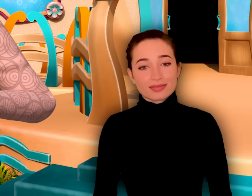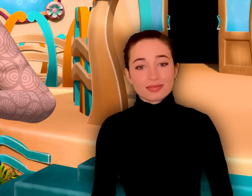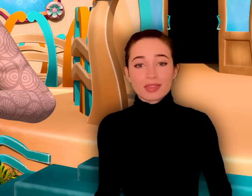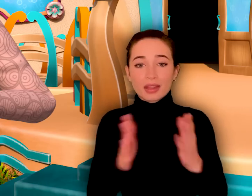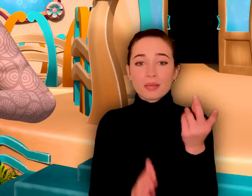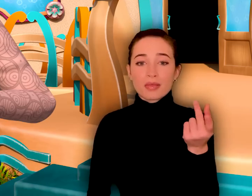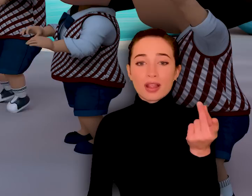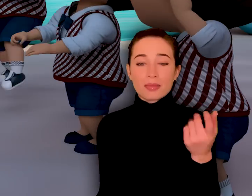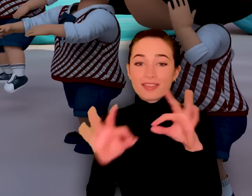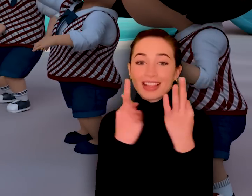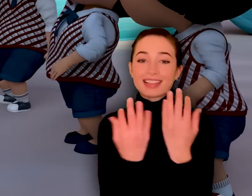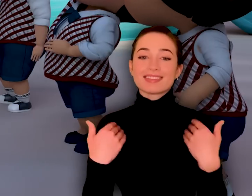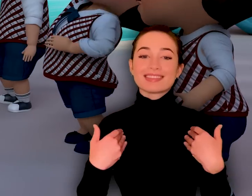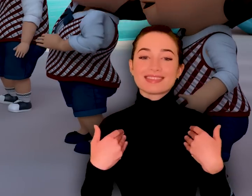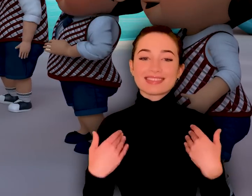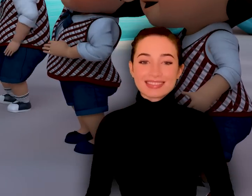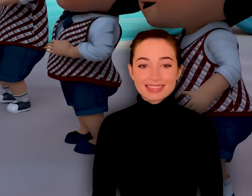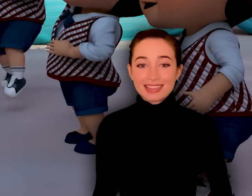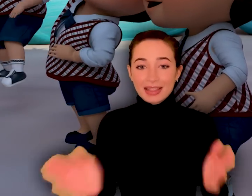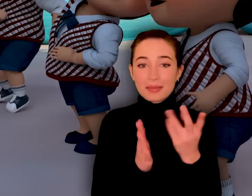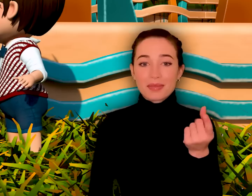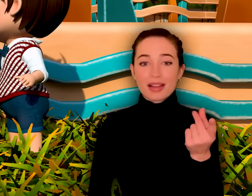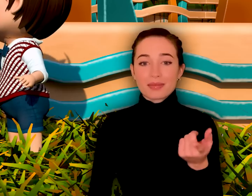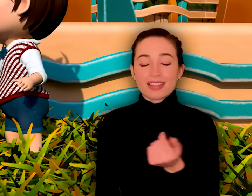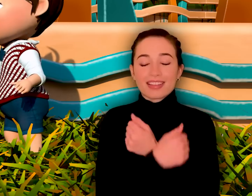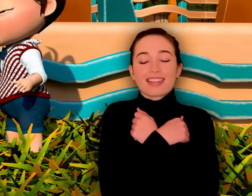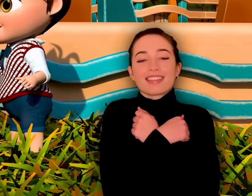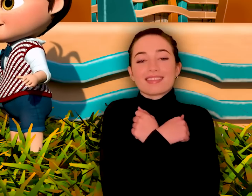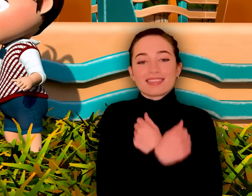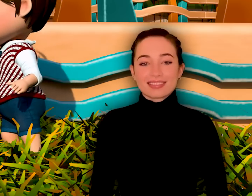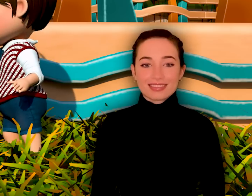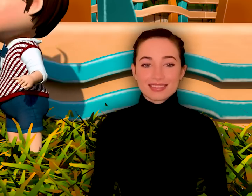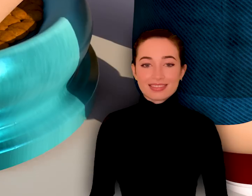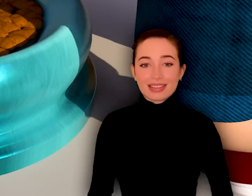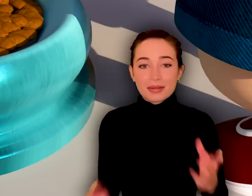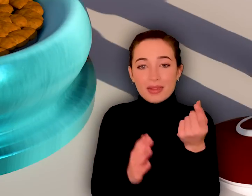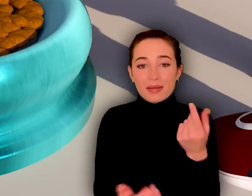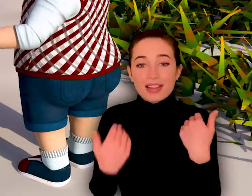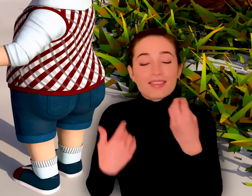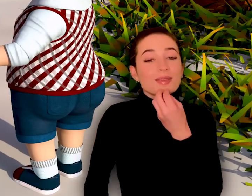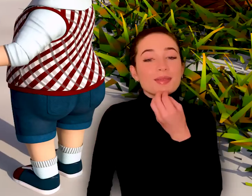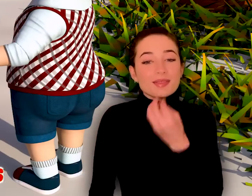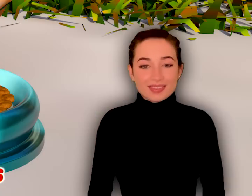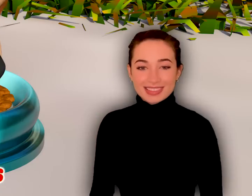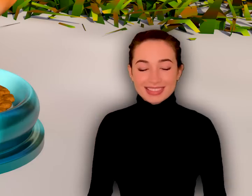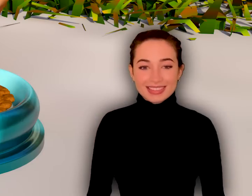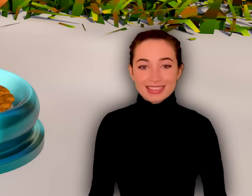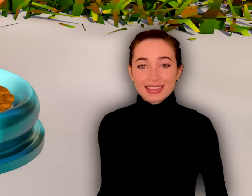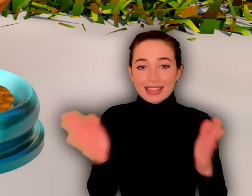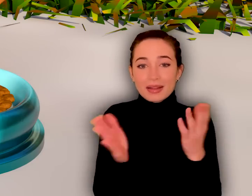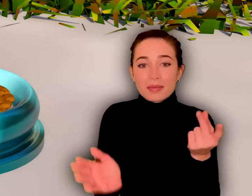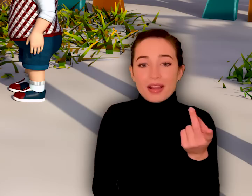long this little puppy got a family this little puppy felt love this little puppy had food